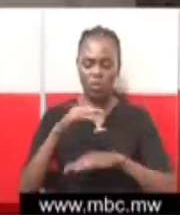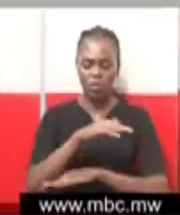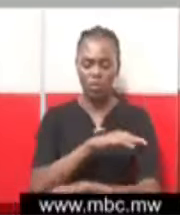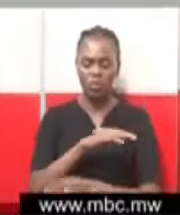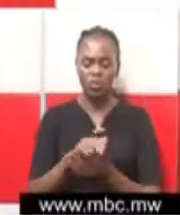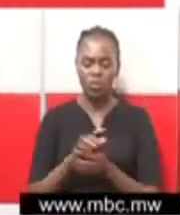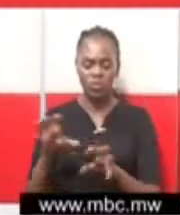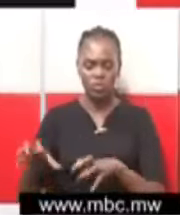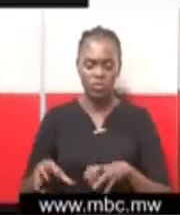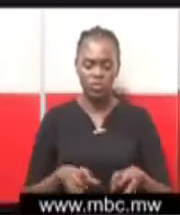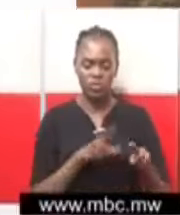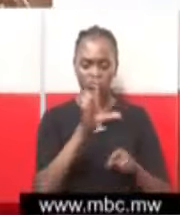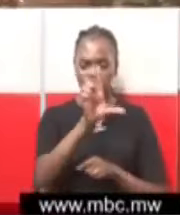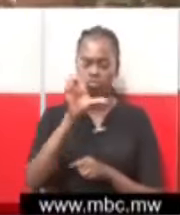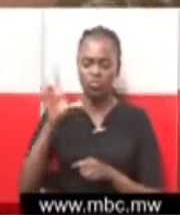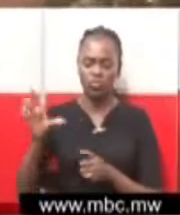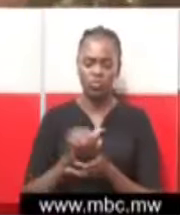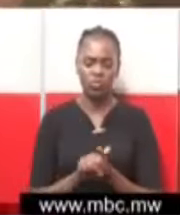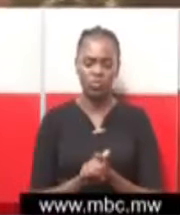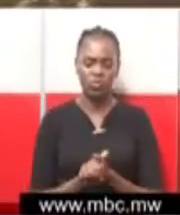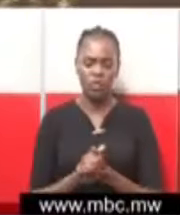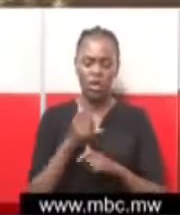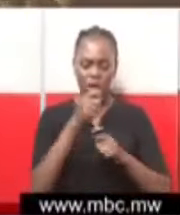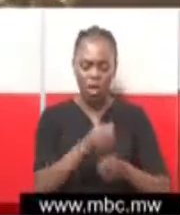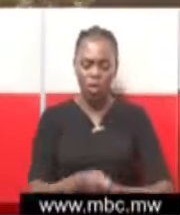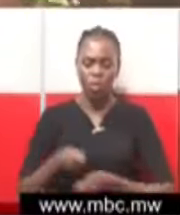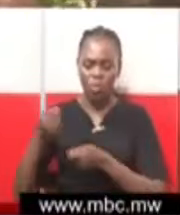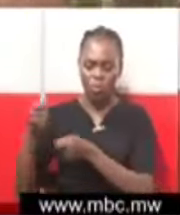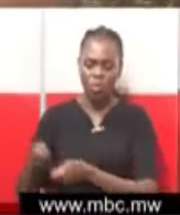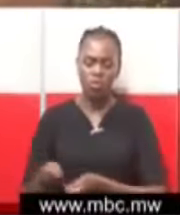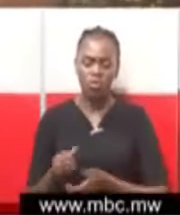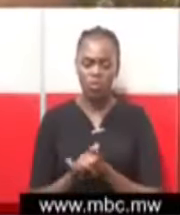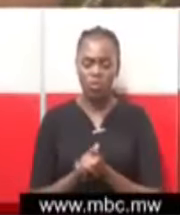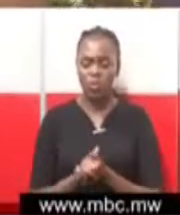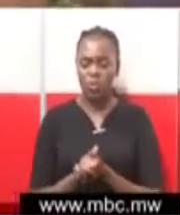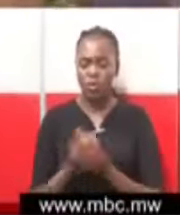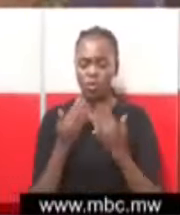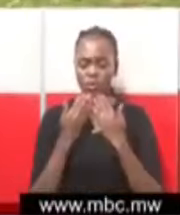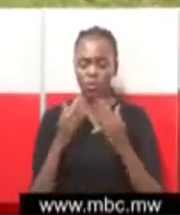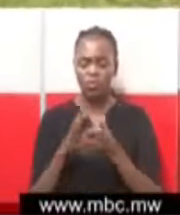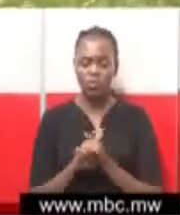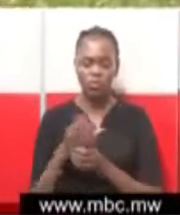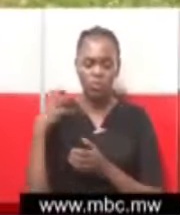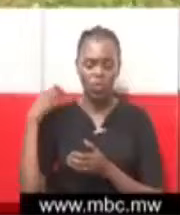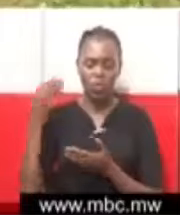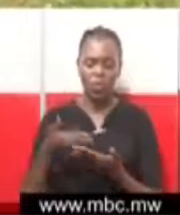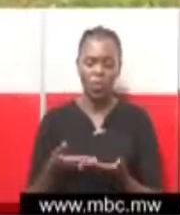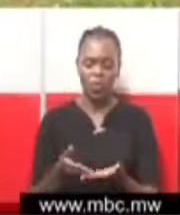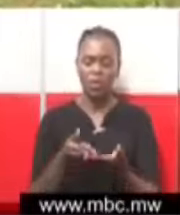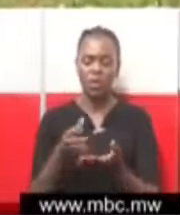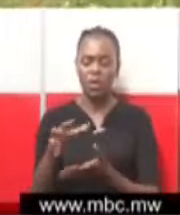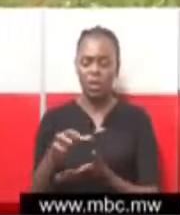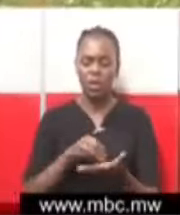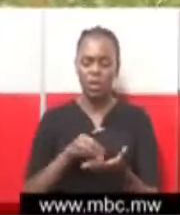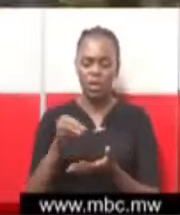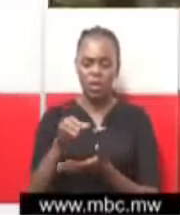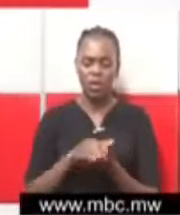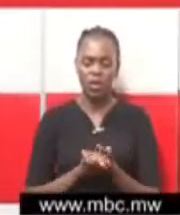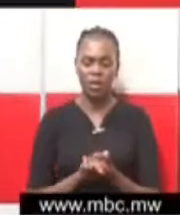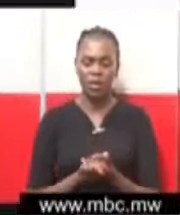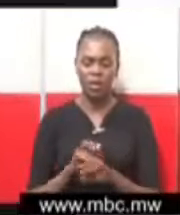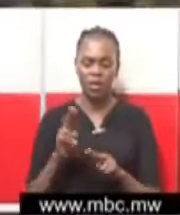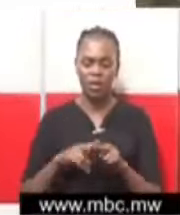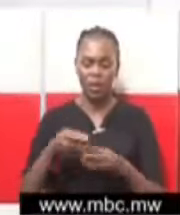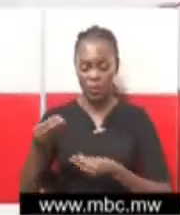road in Lilongwe. Farms a project commended for providing finances to rural farmers and enabling access to reliable